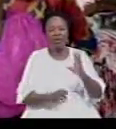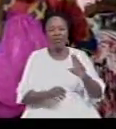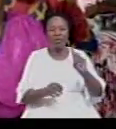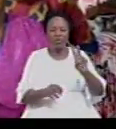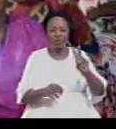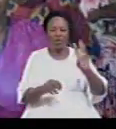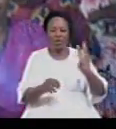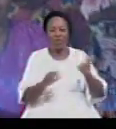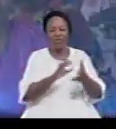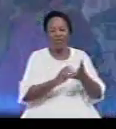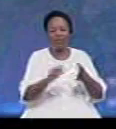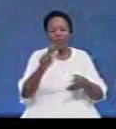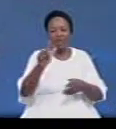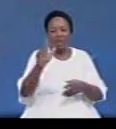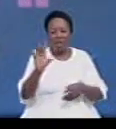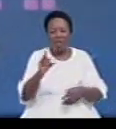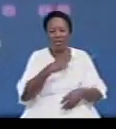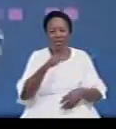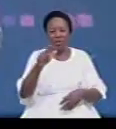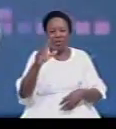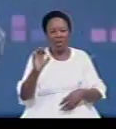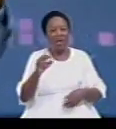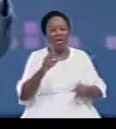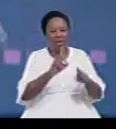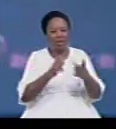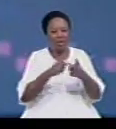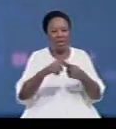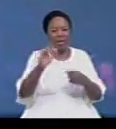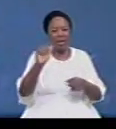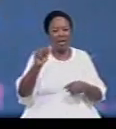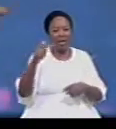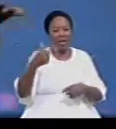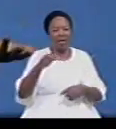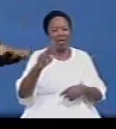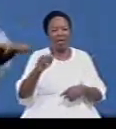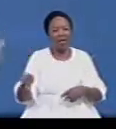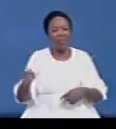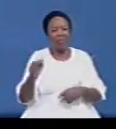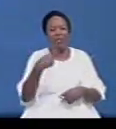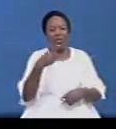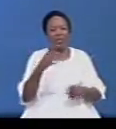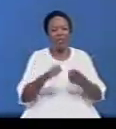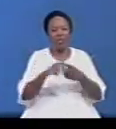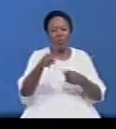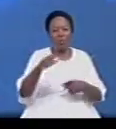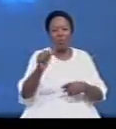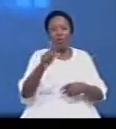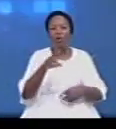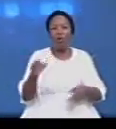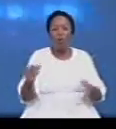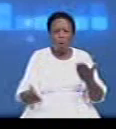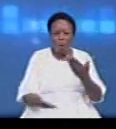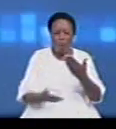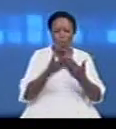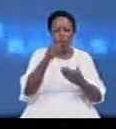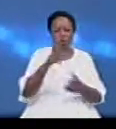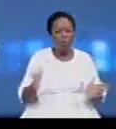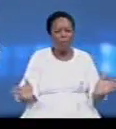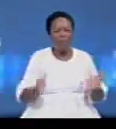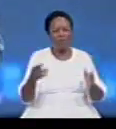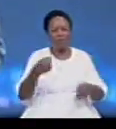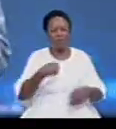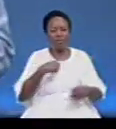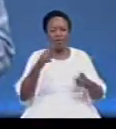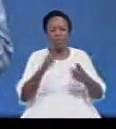Then Agrippa said unto Paul, almost thou persuadest me to be